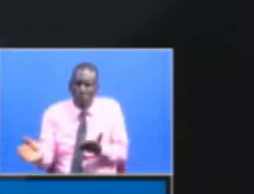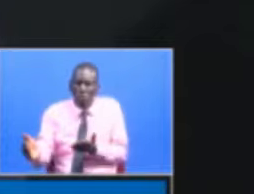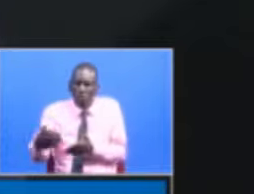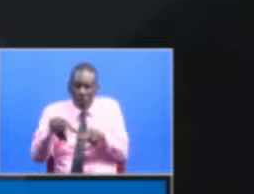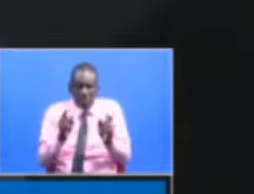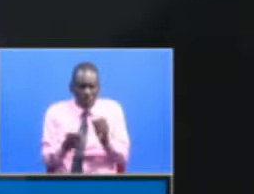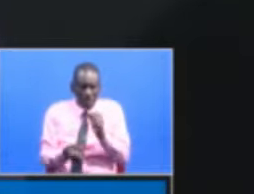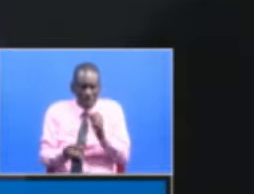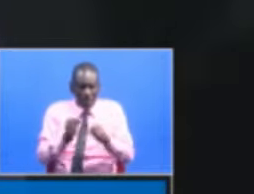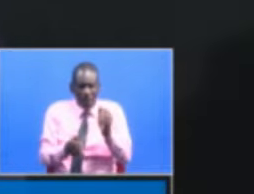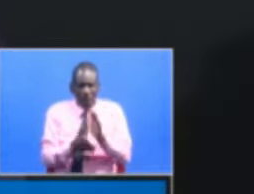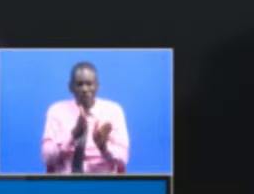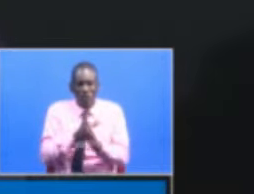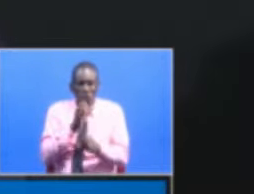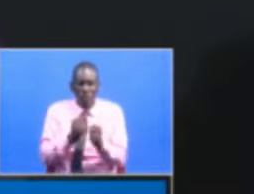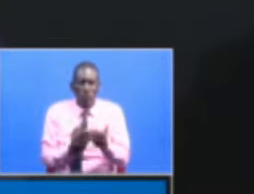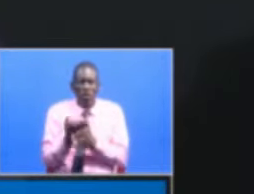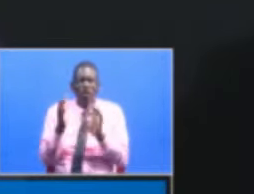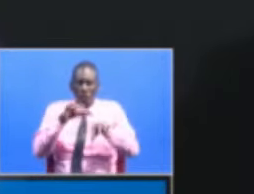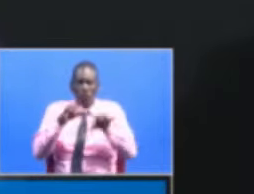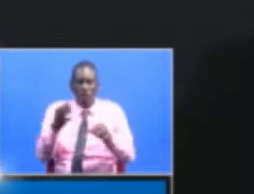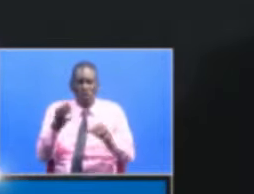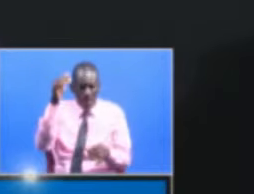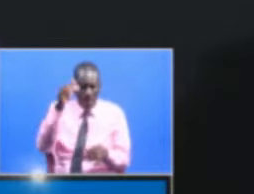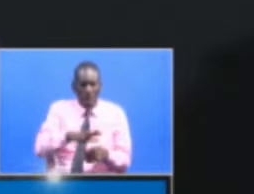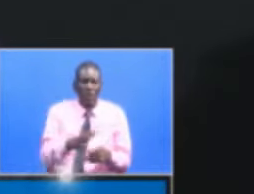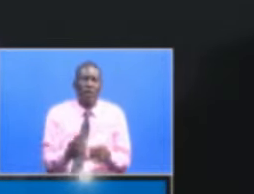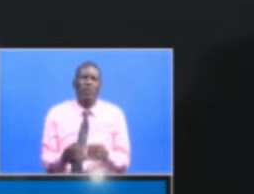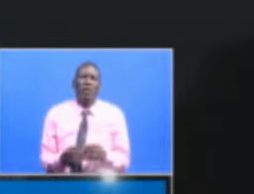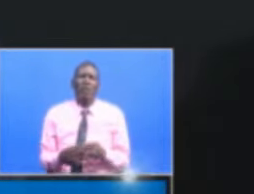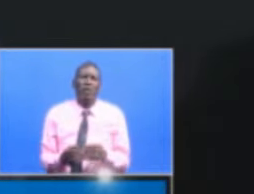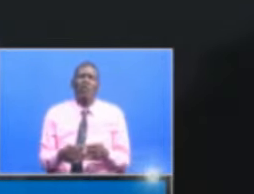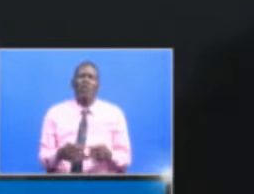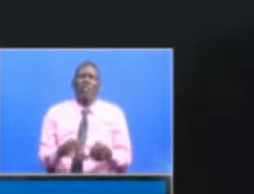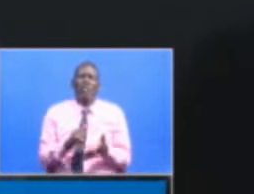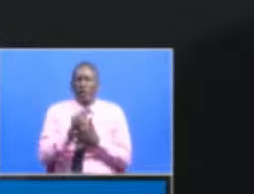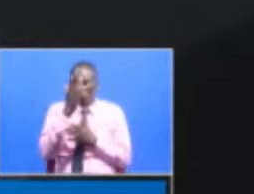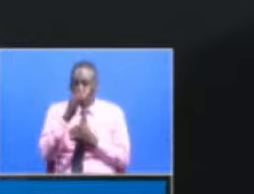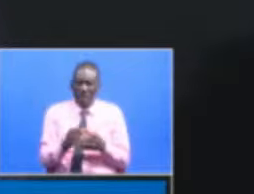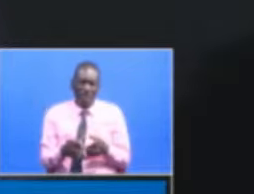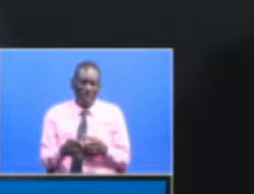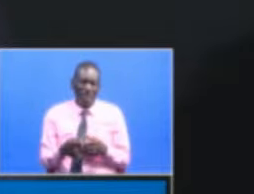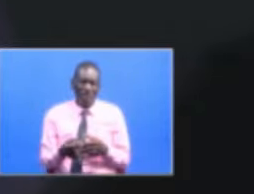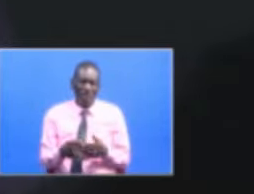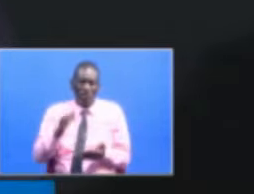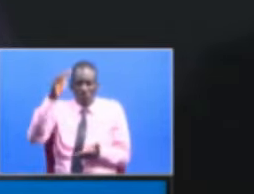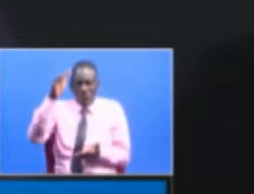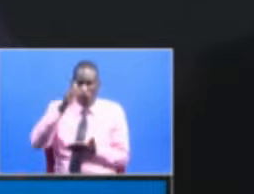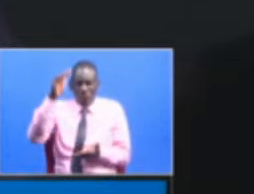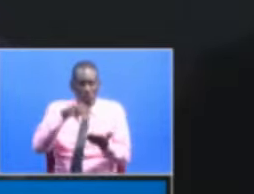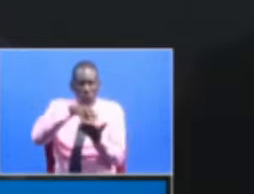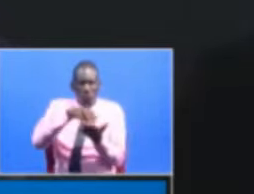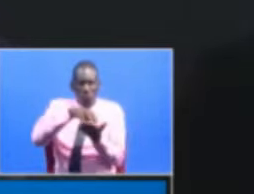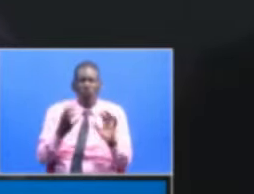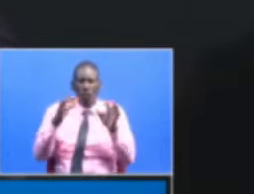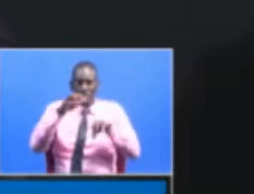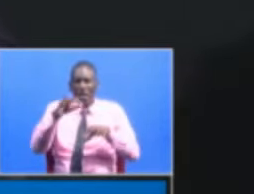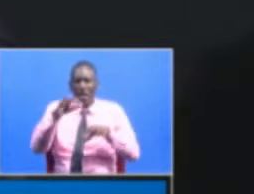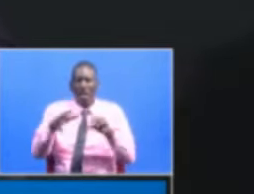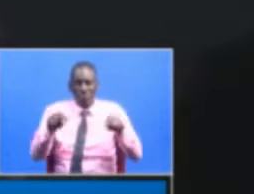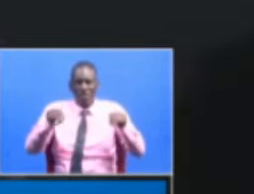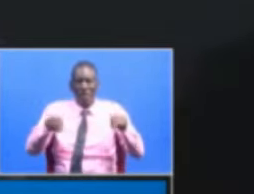that animal returns. That's why you rarely hear any incidents of wildlife maybe killing a human or